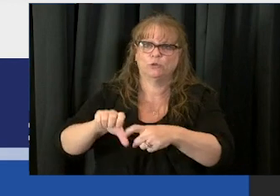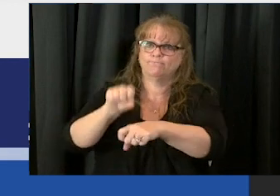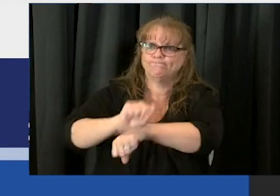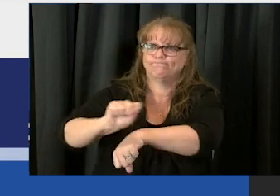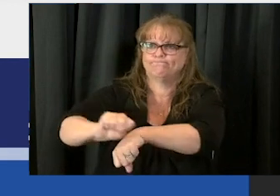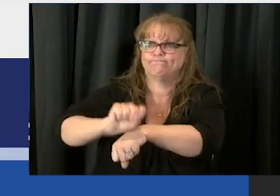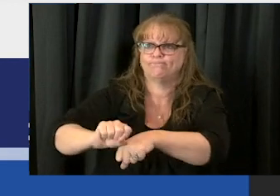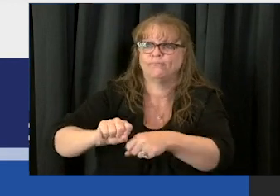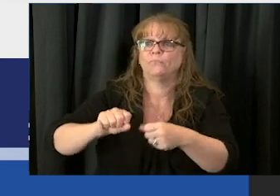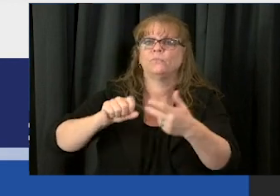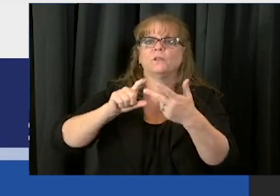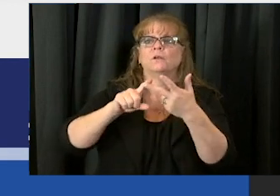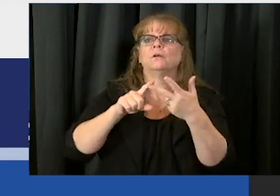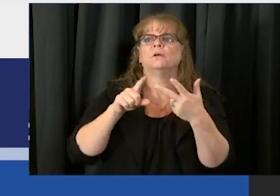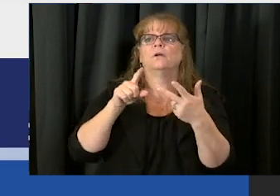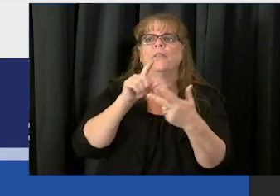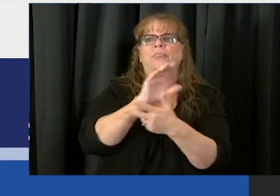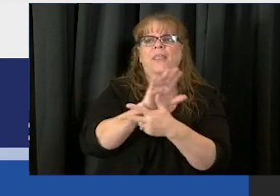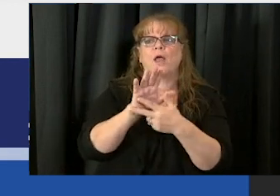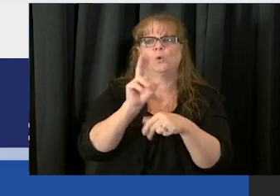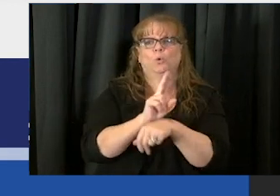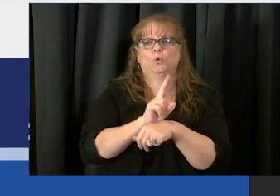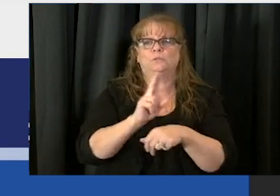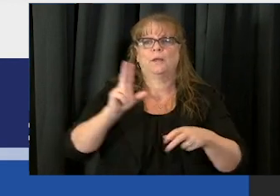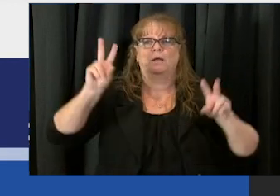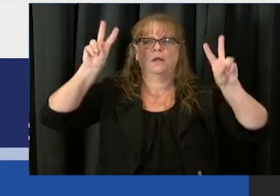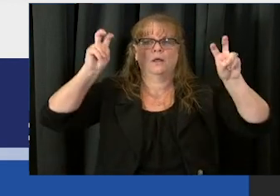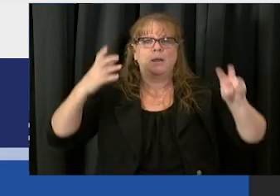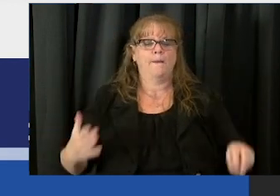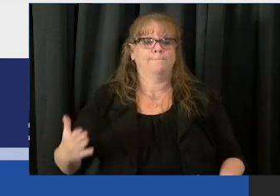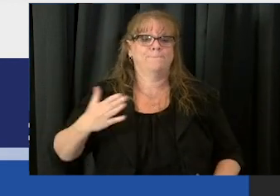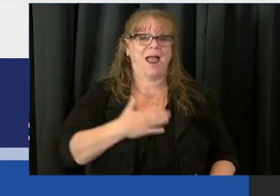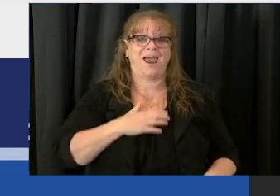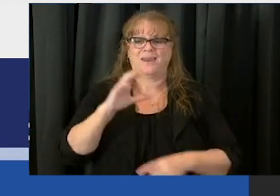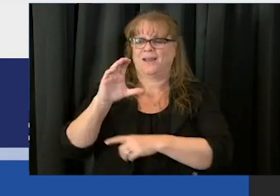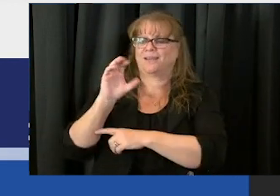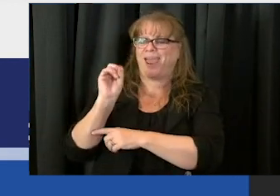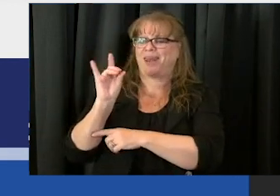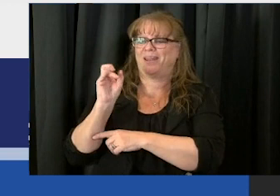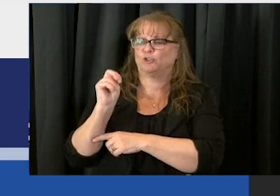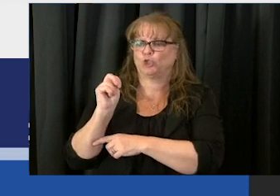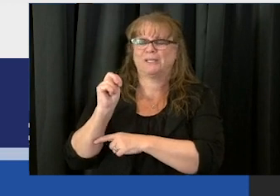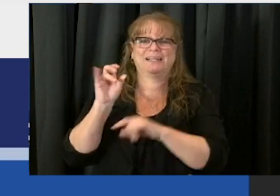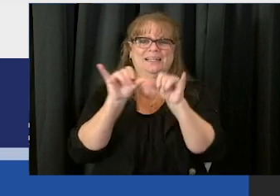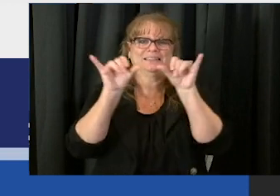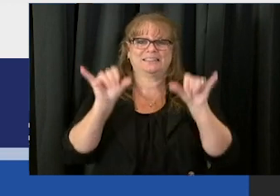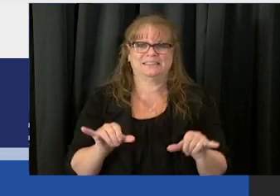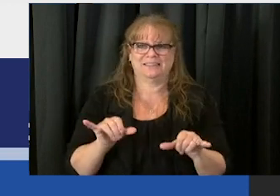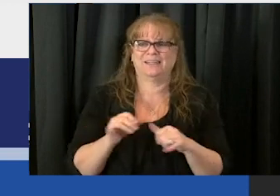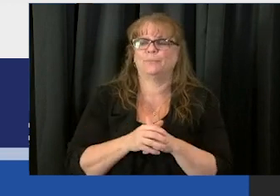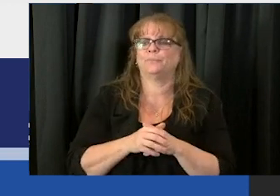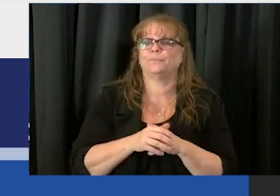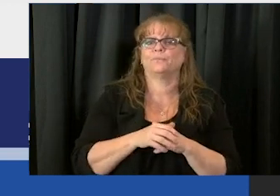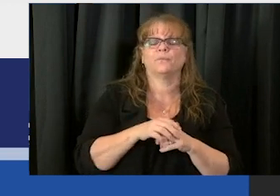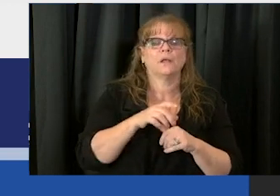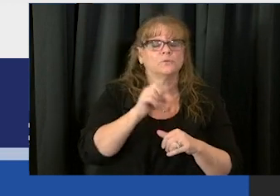with patients. If you're a current UC Health patient and you don't have an active My Health Connection account, you can sign up to get